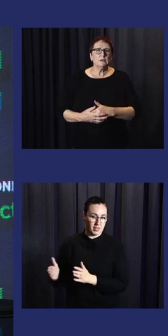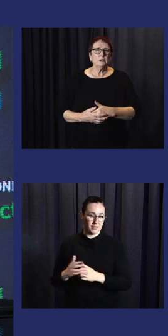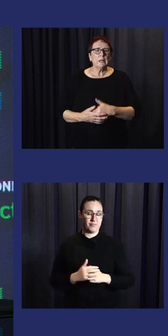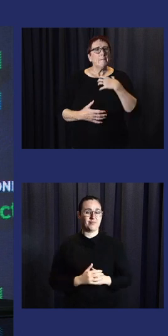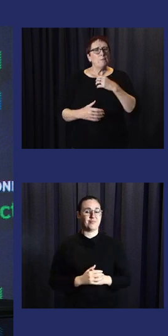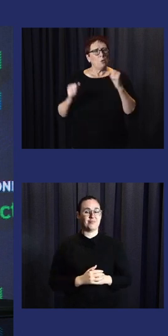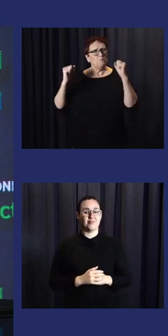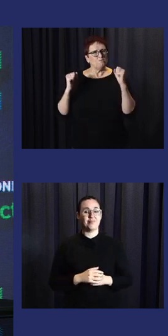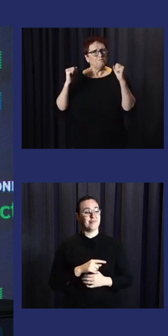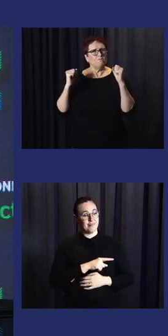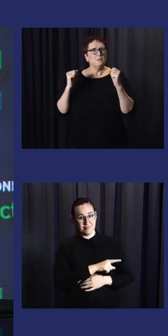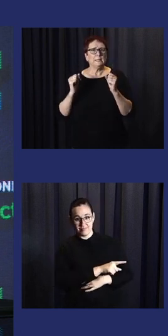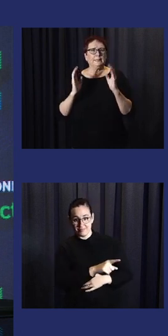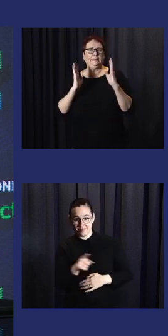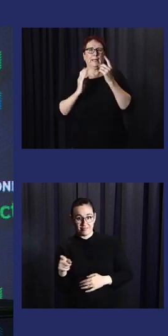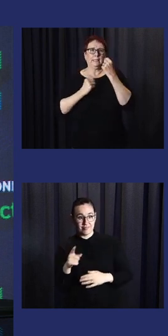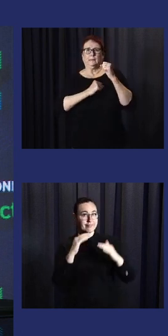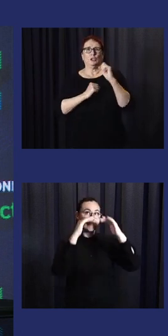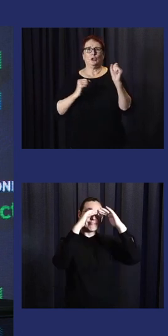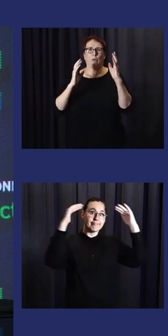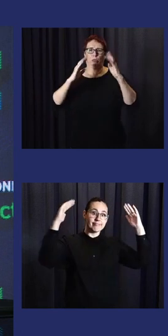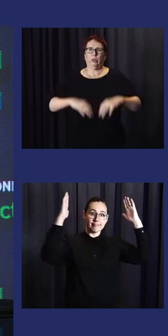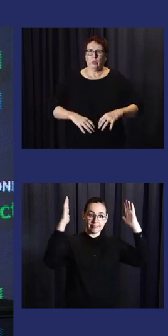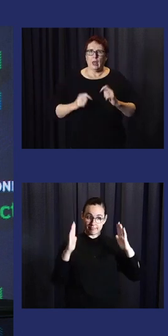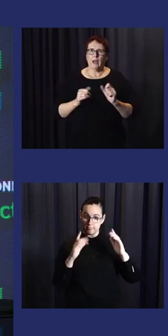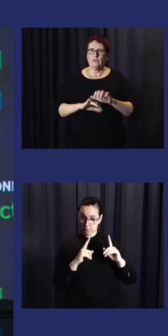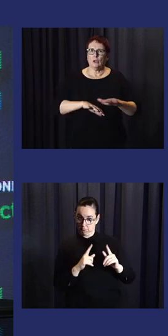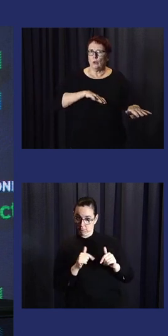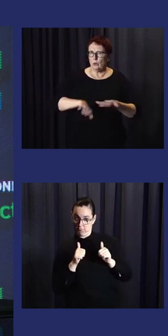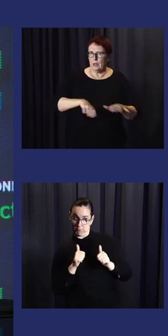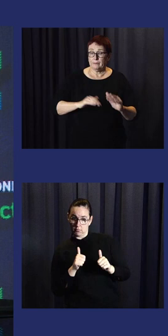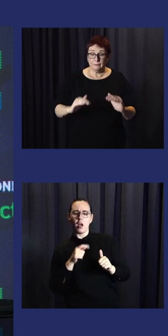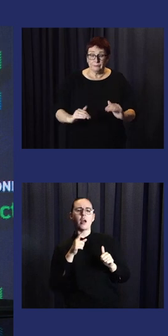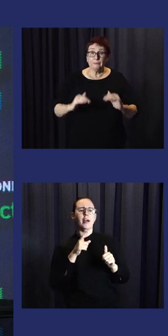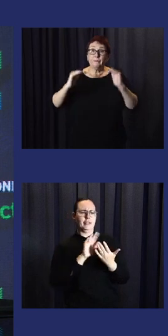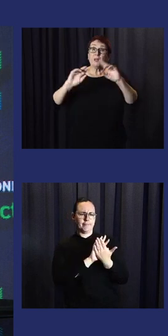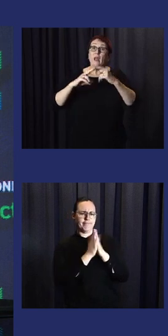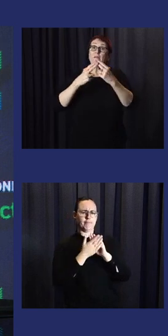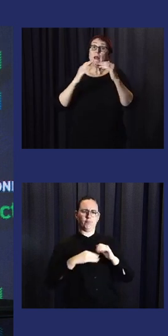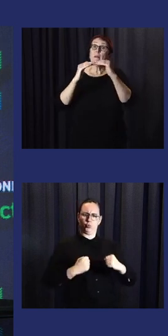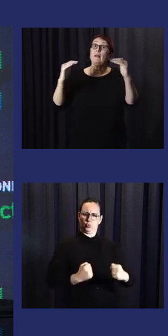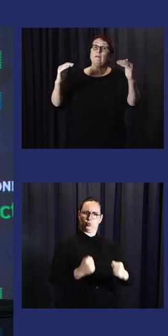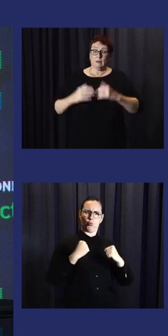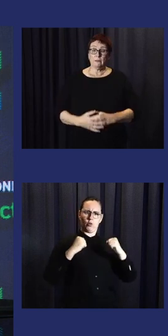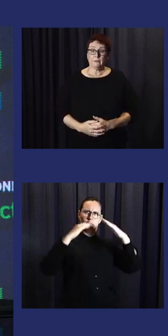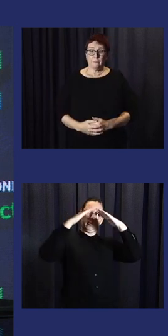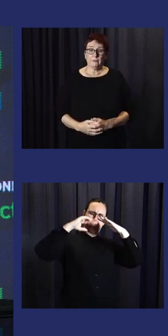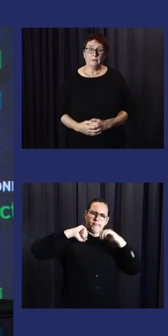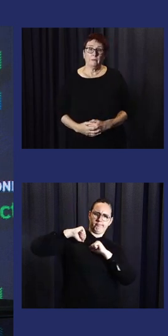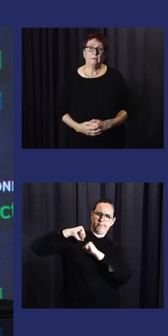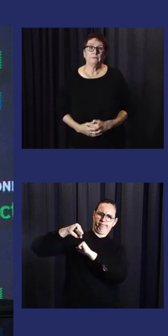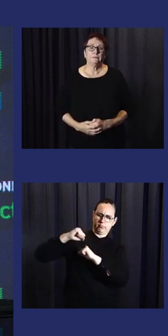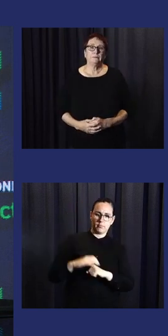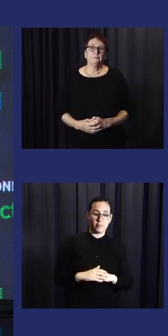resilient to the disaster. And at the family level, this is very important one. As